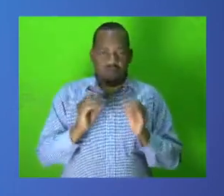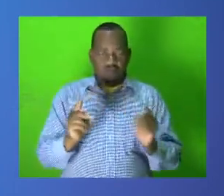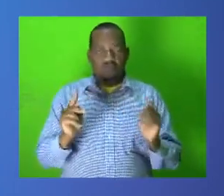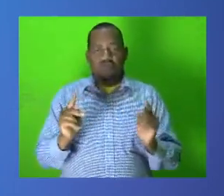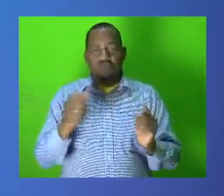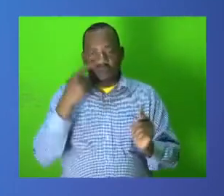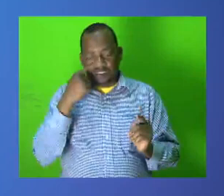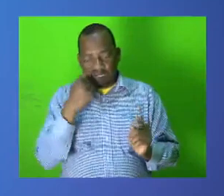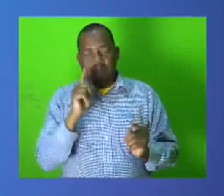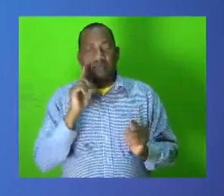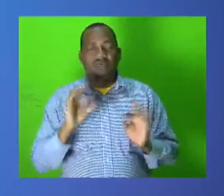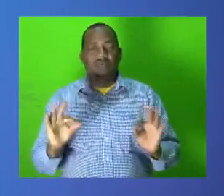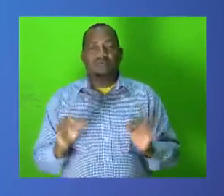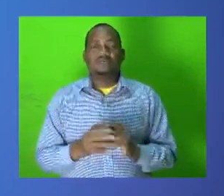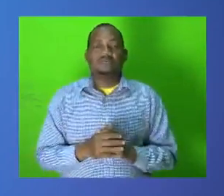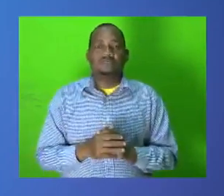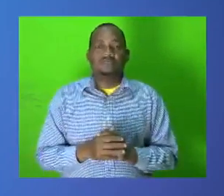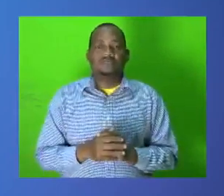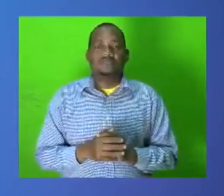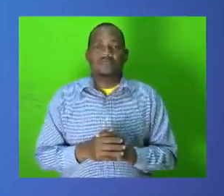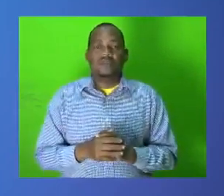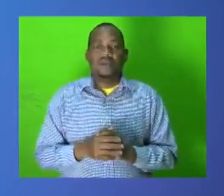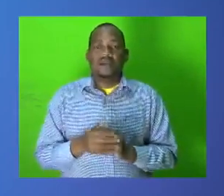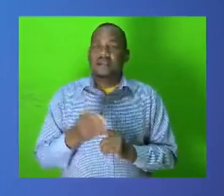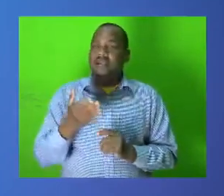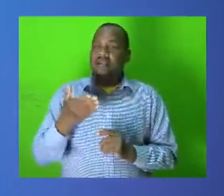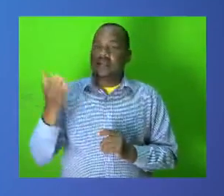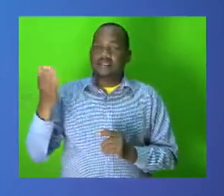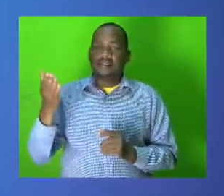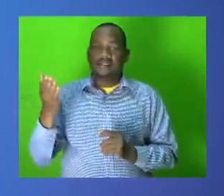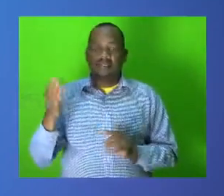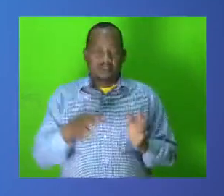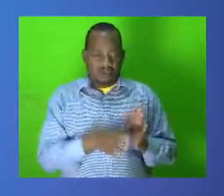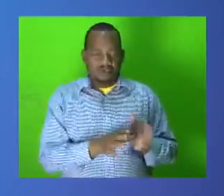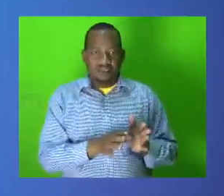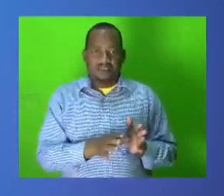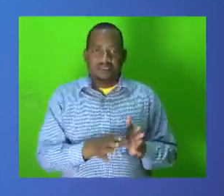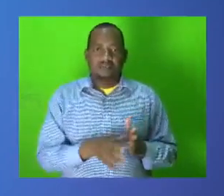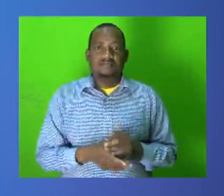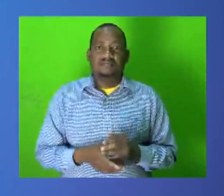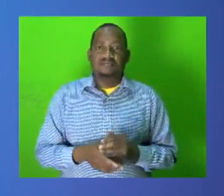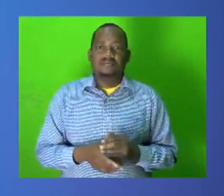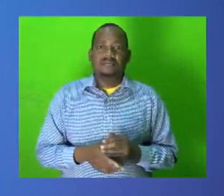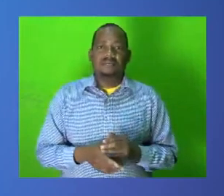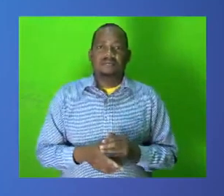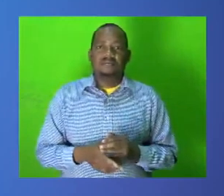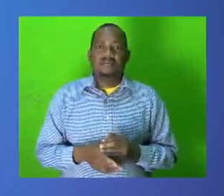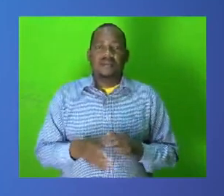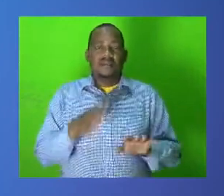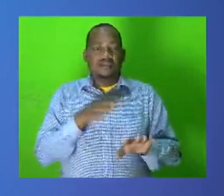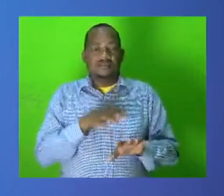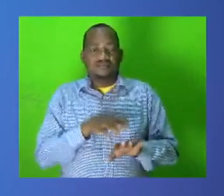find the source of a problem in the area. Oh, okay, very good for tried. So,